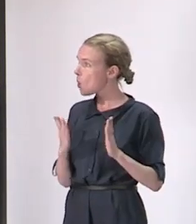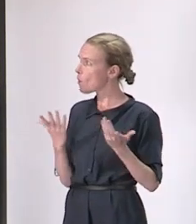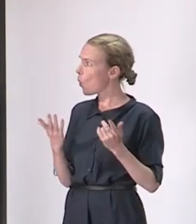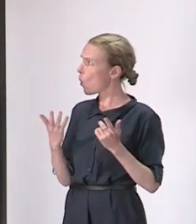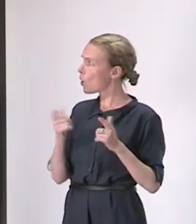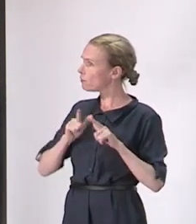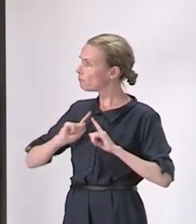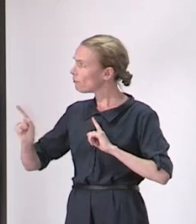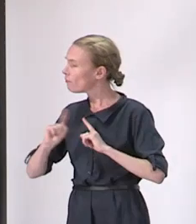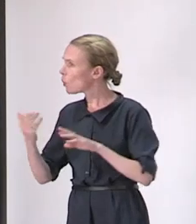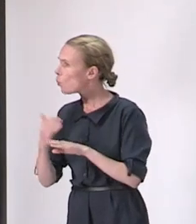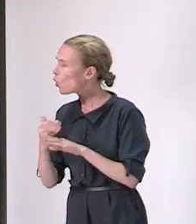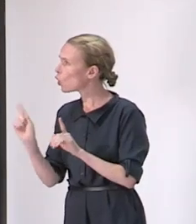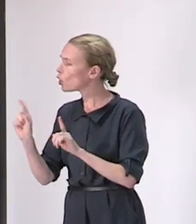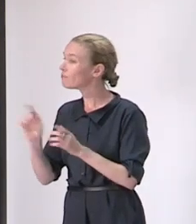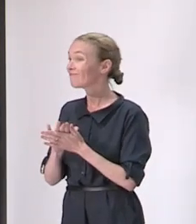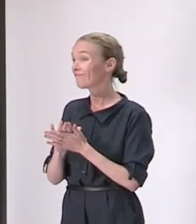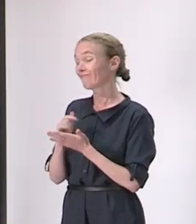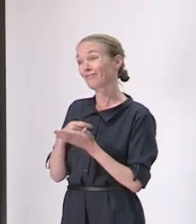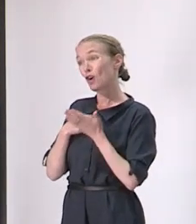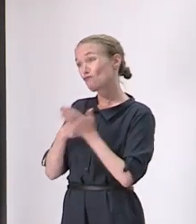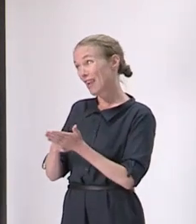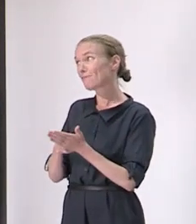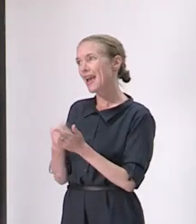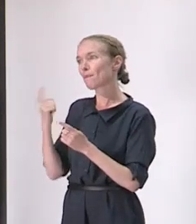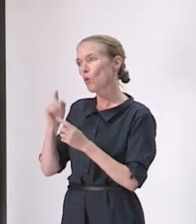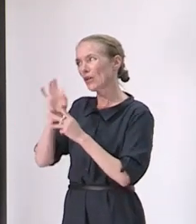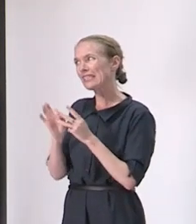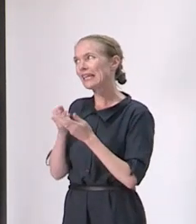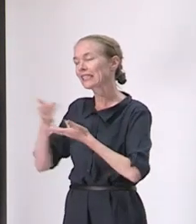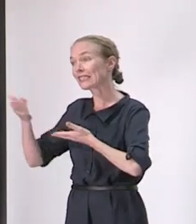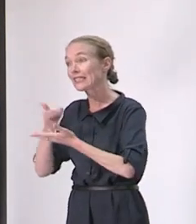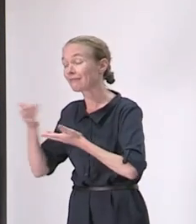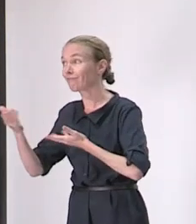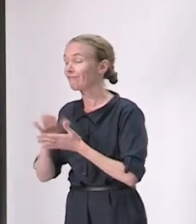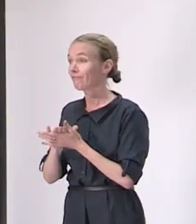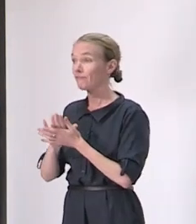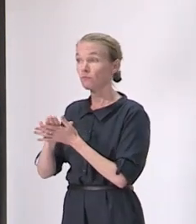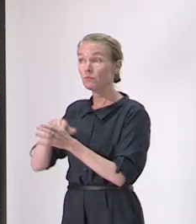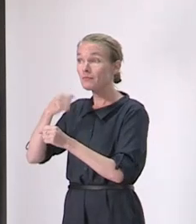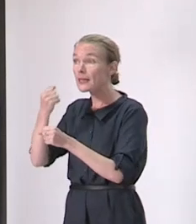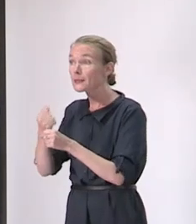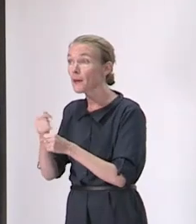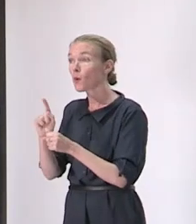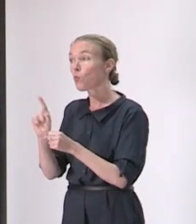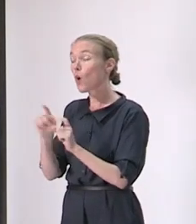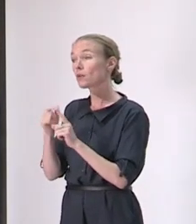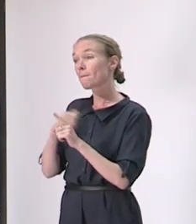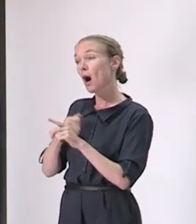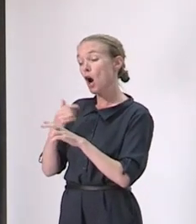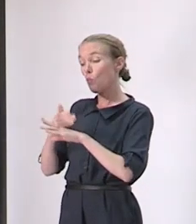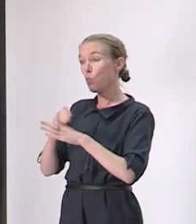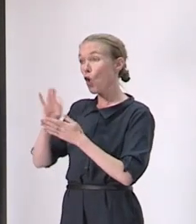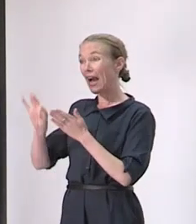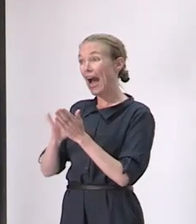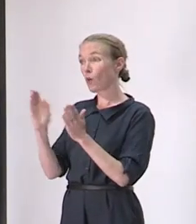I really want to encourage those conversations to be had, to discuss whether or not there are options around flexible starting and